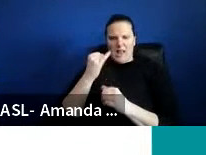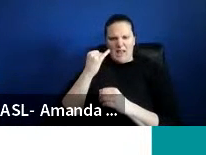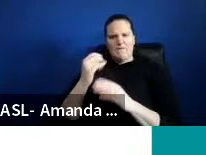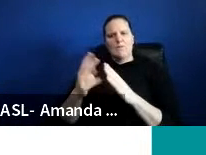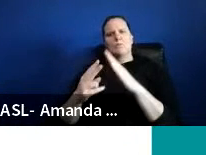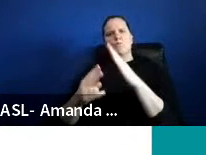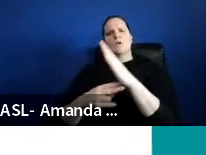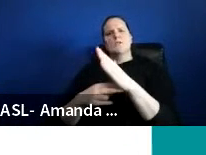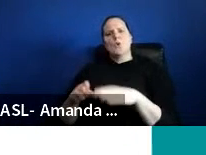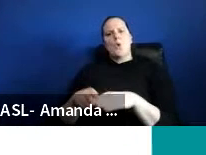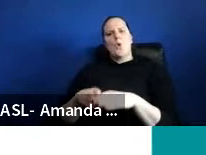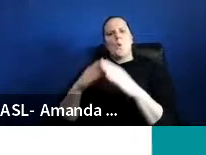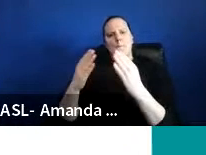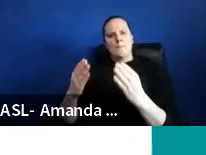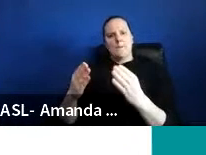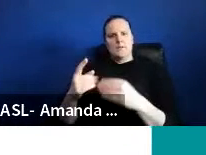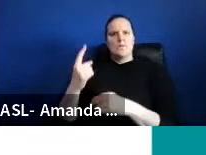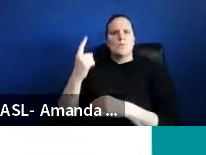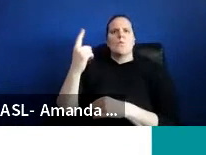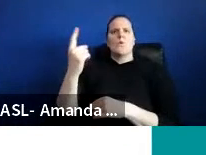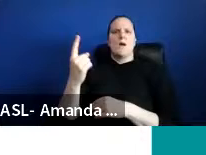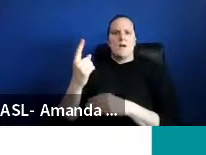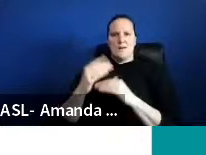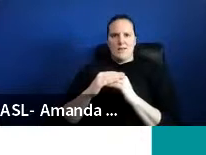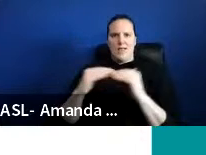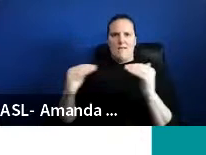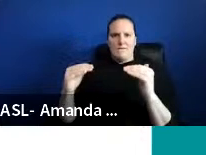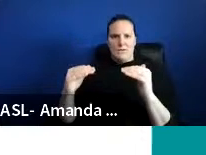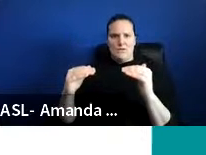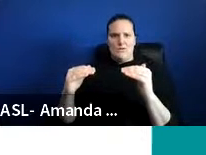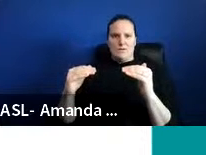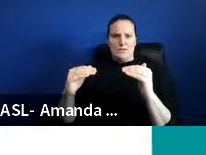open. Again, a single level configuration.